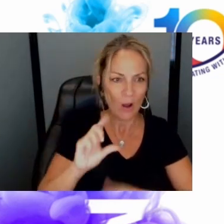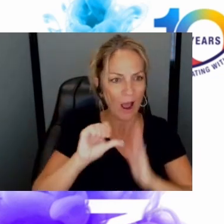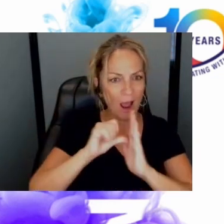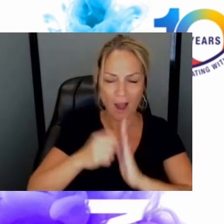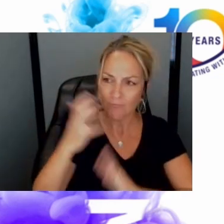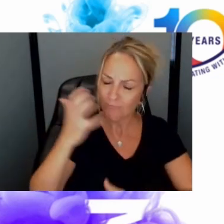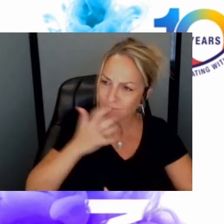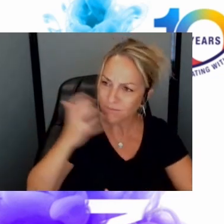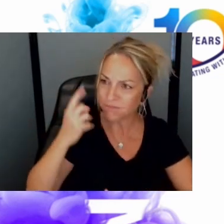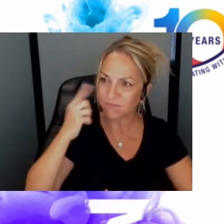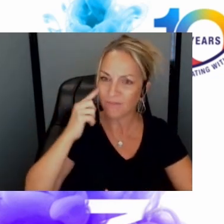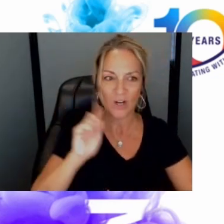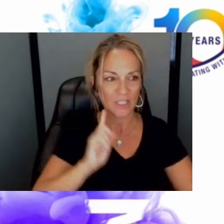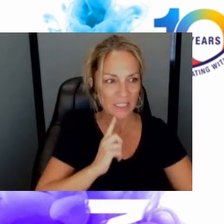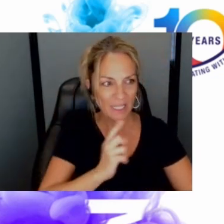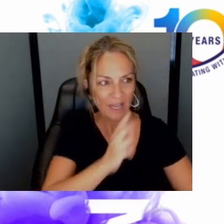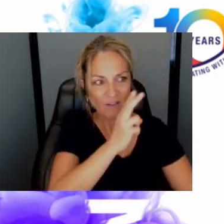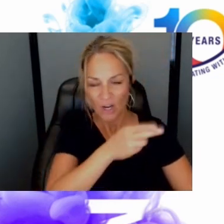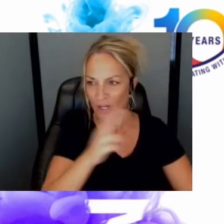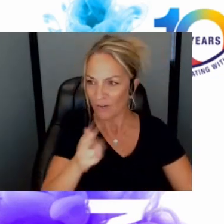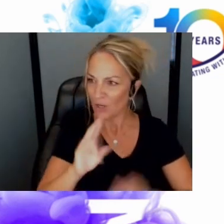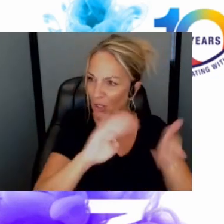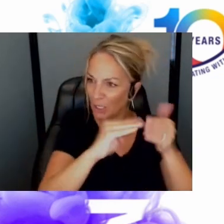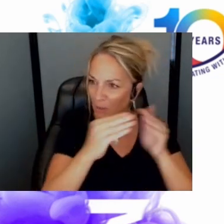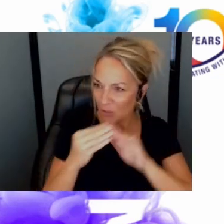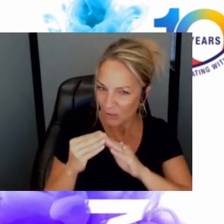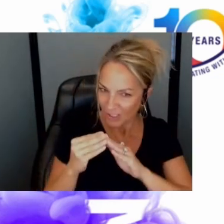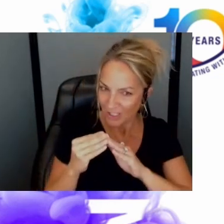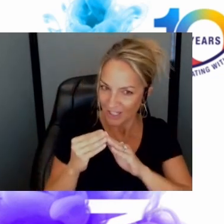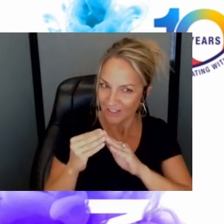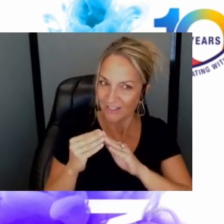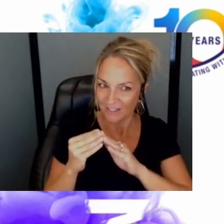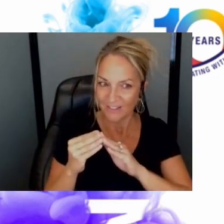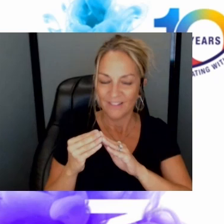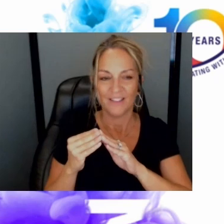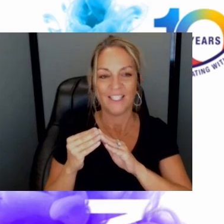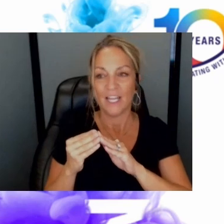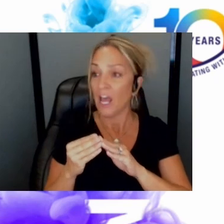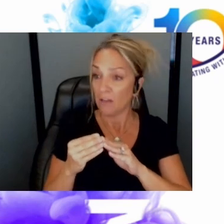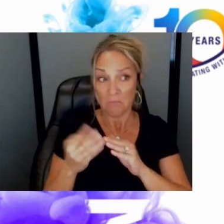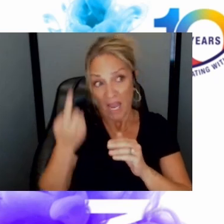hearing community and to us in general.